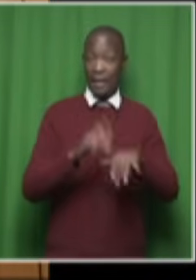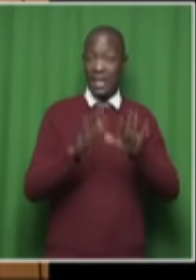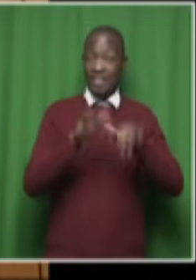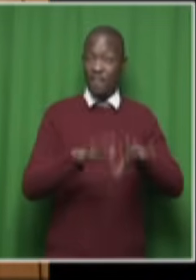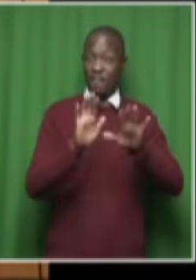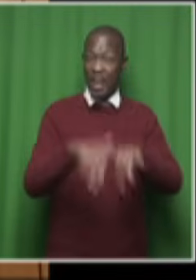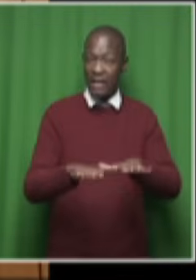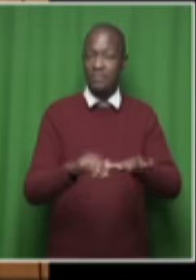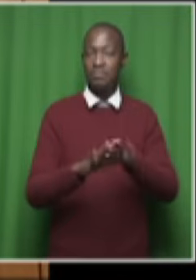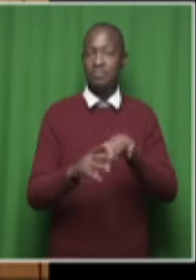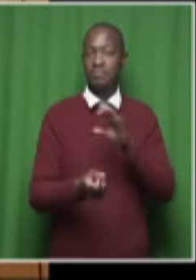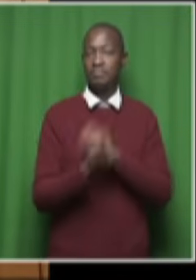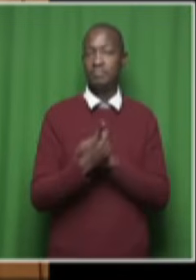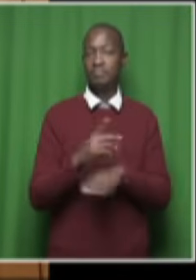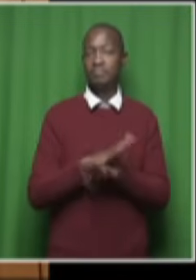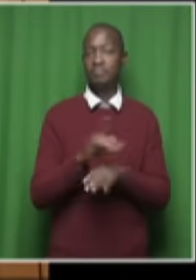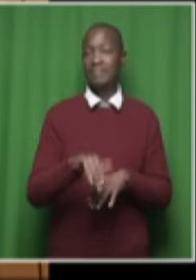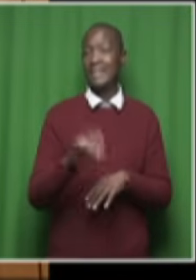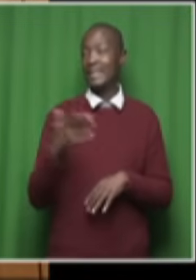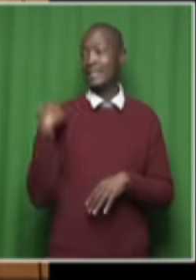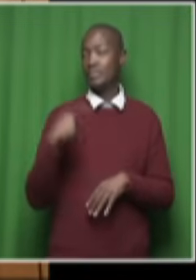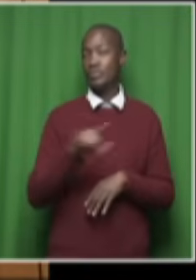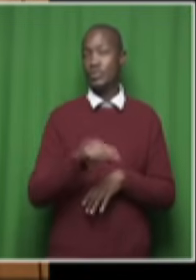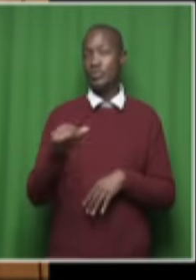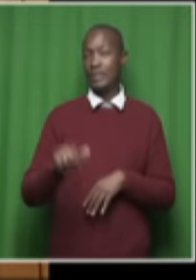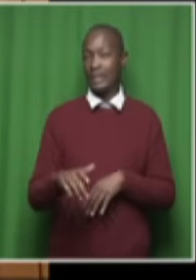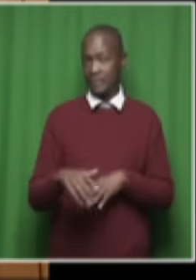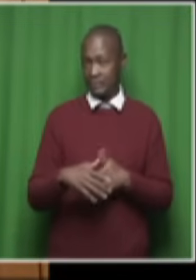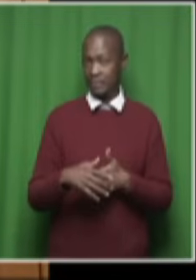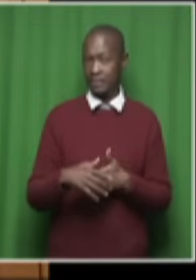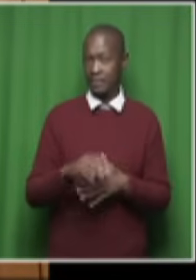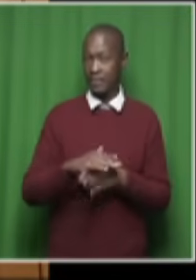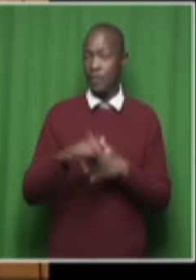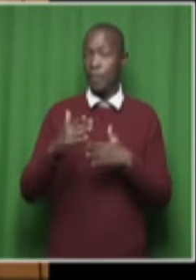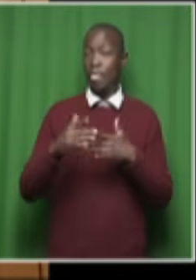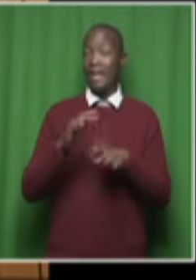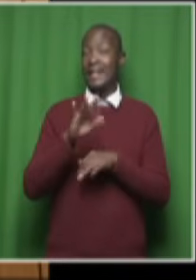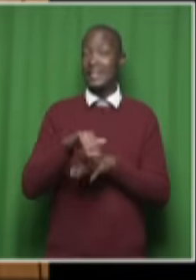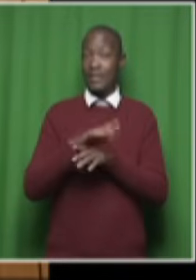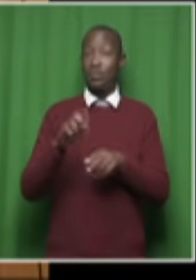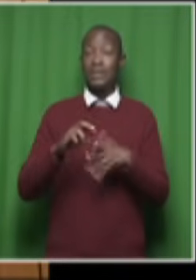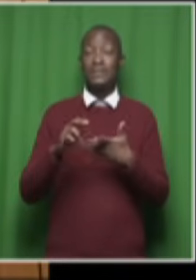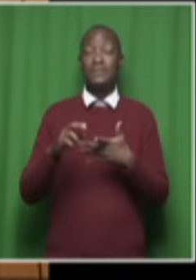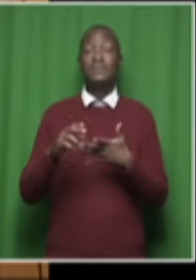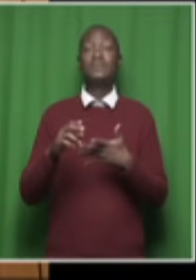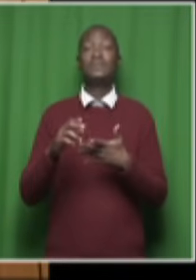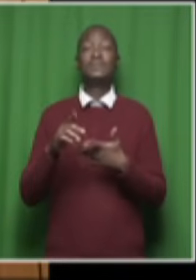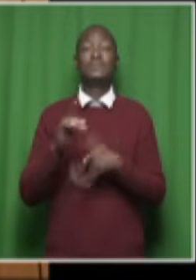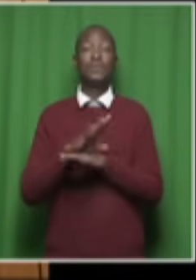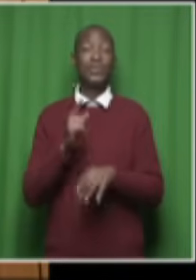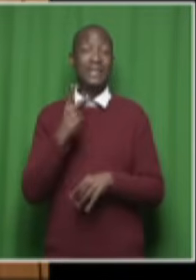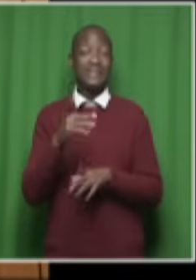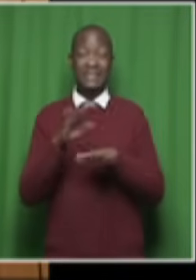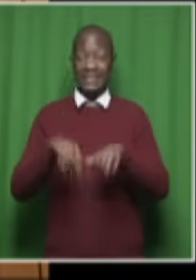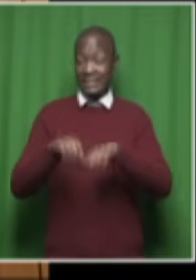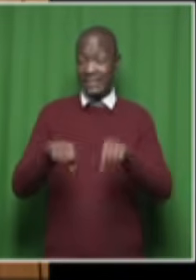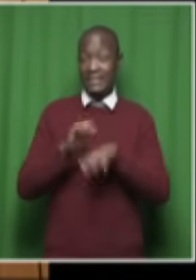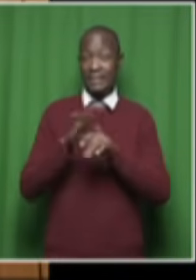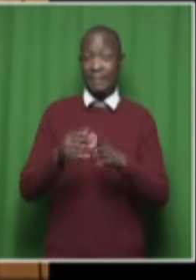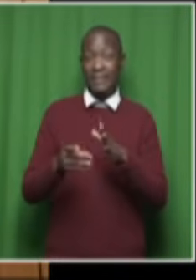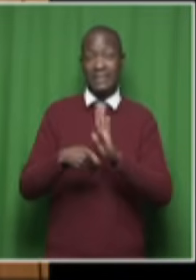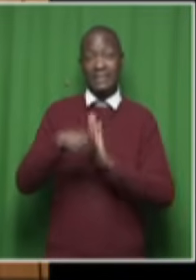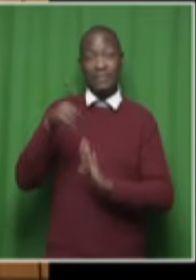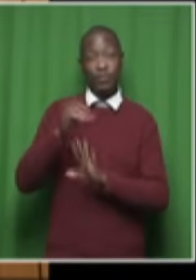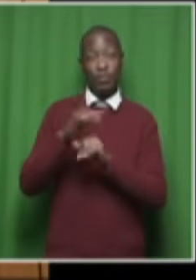happened this previous weekend. That was also a result of a system that you can see developing over the Cape and